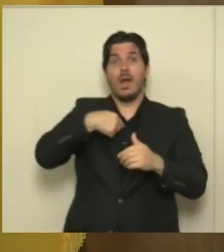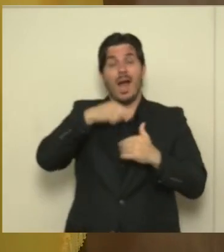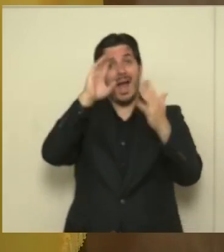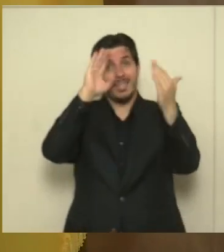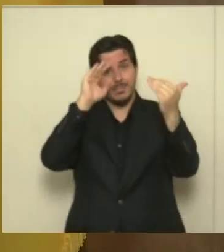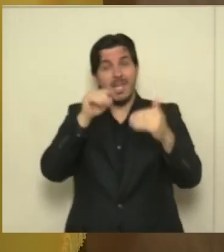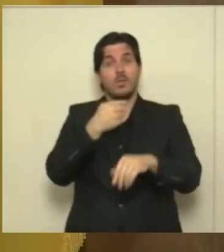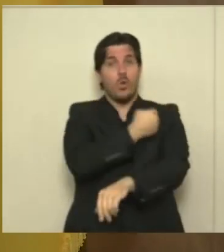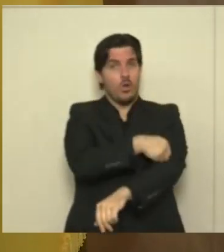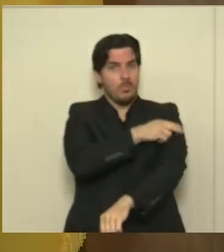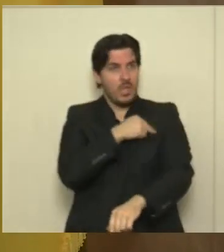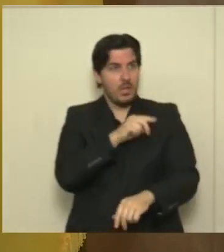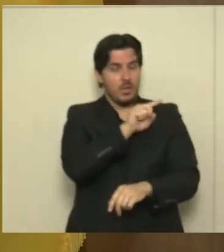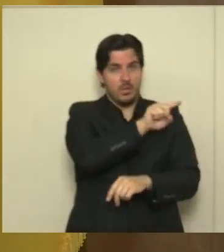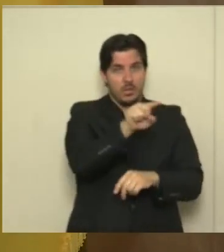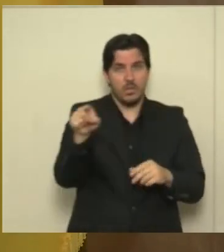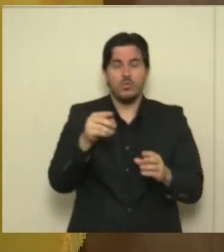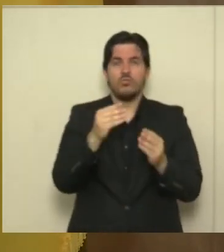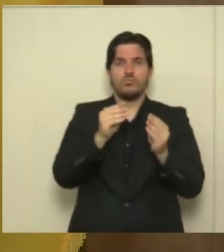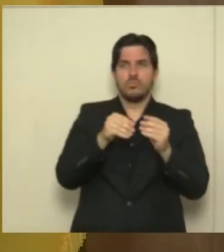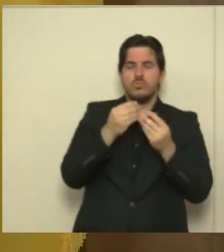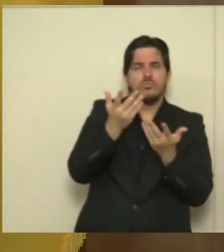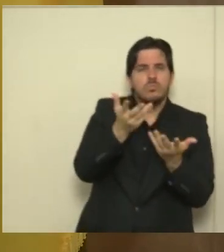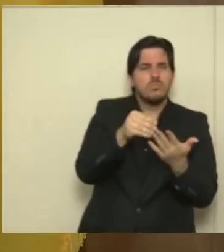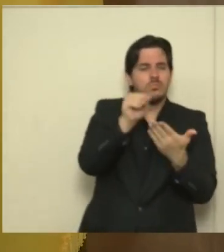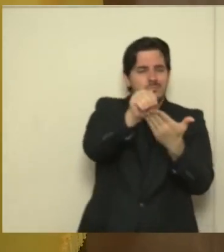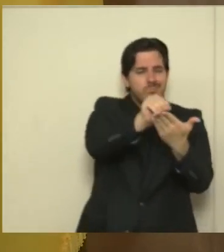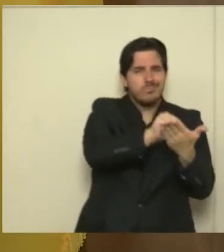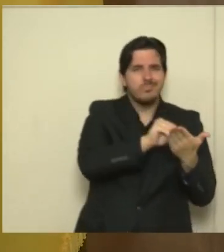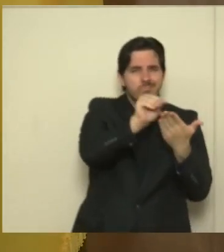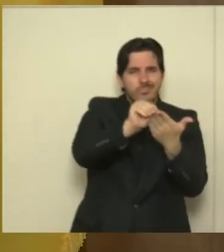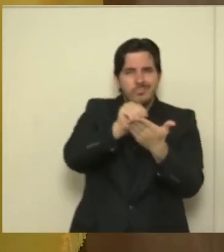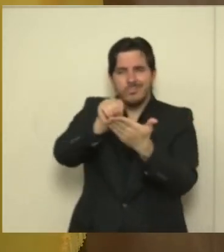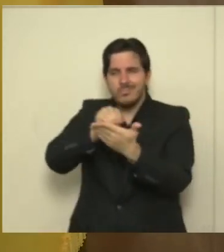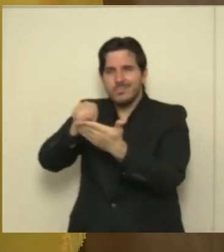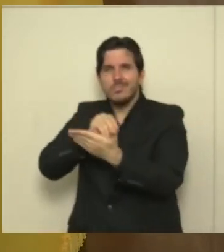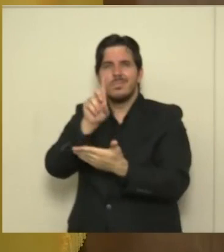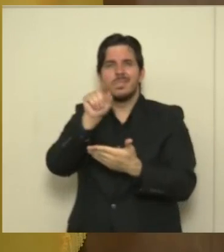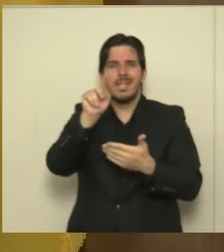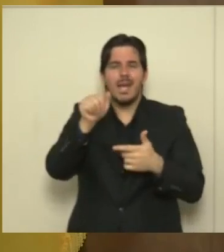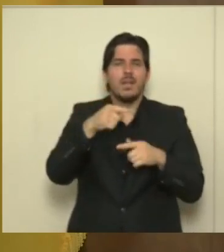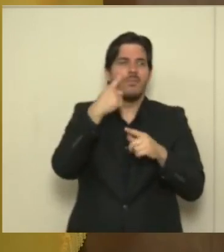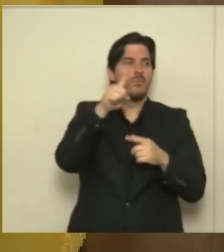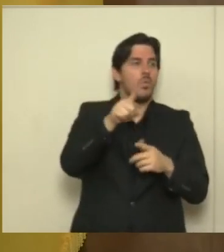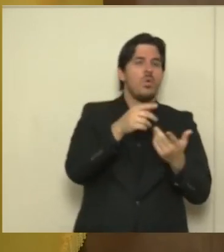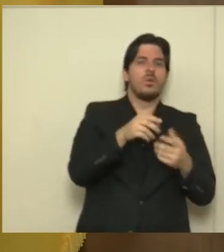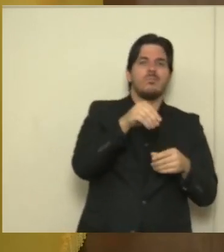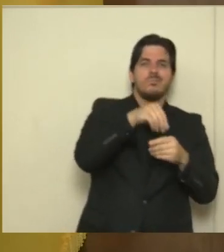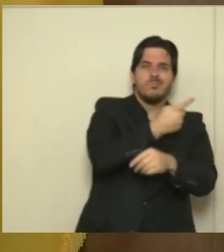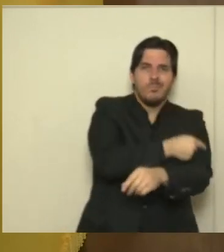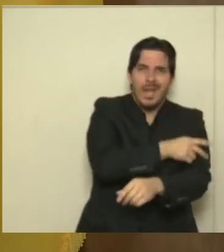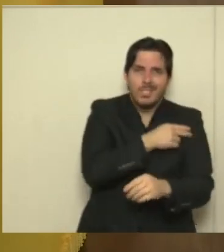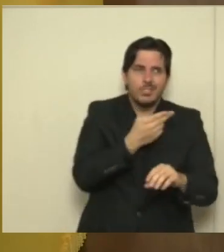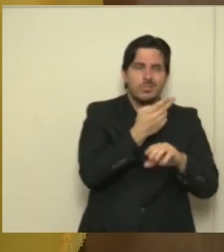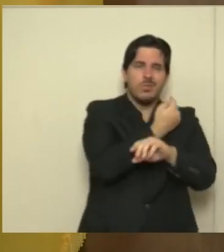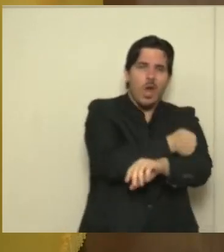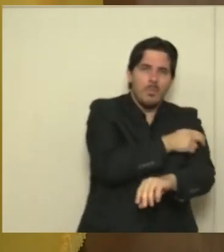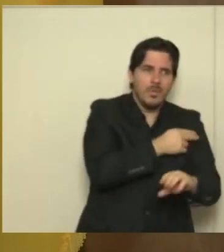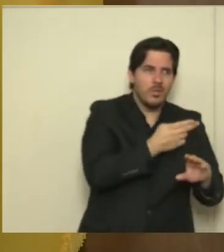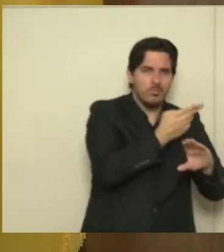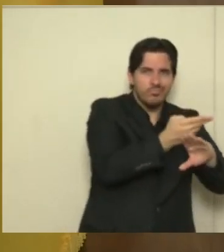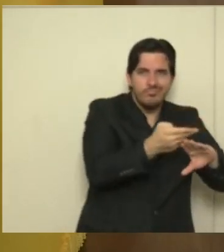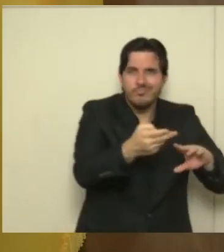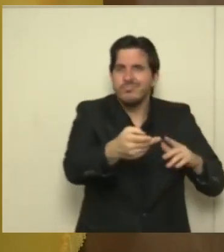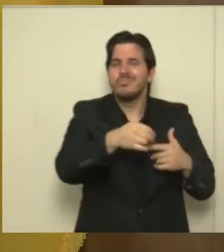provide as much meaningful data about both COVID inpatient services and testing and COVID